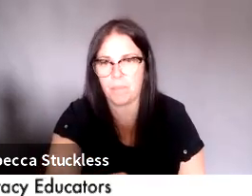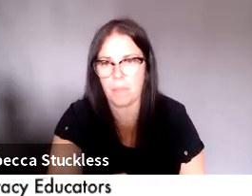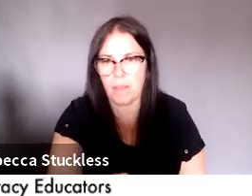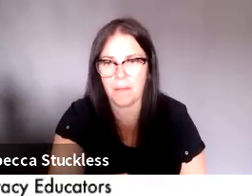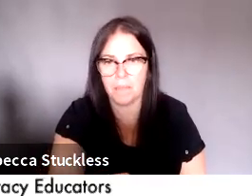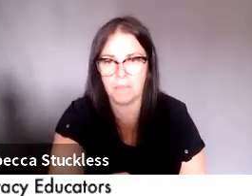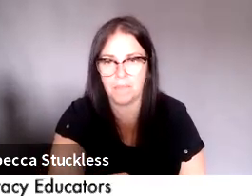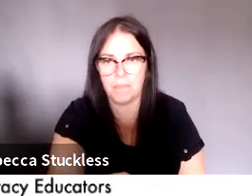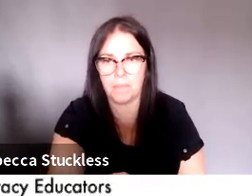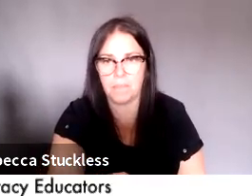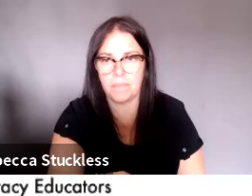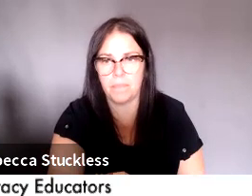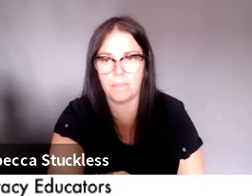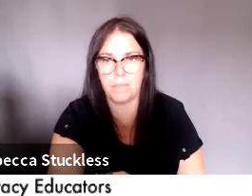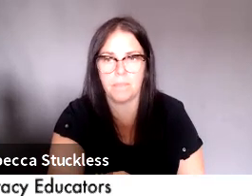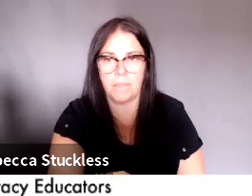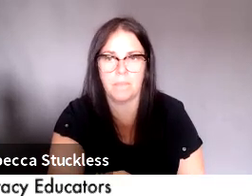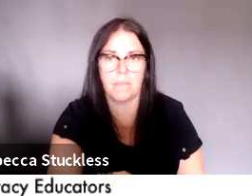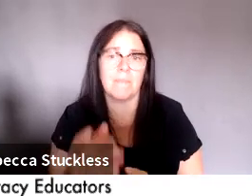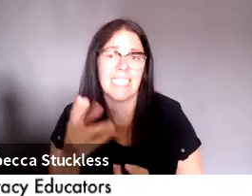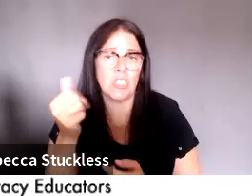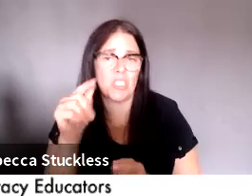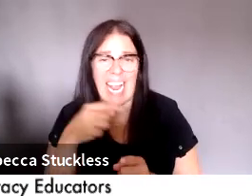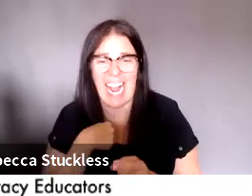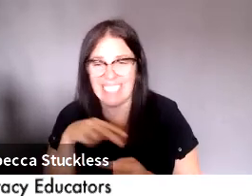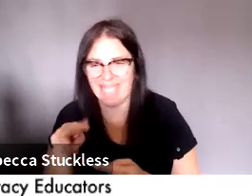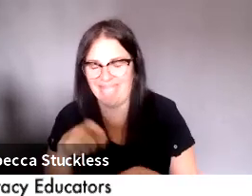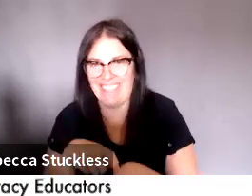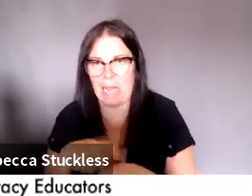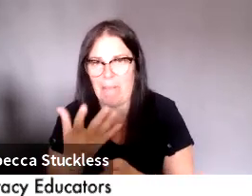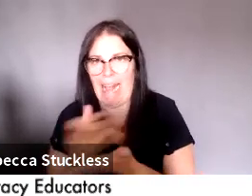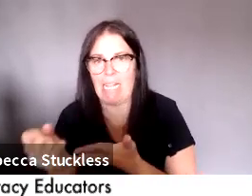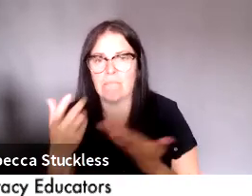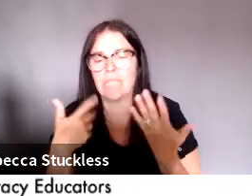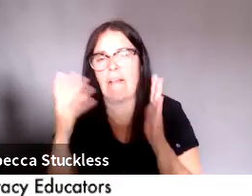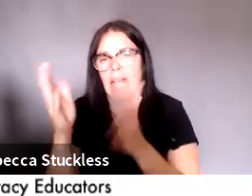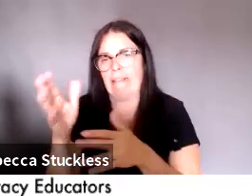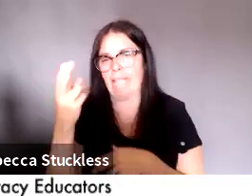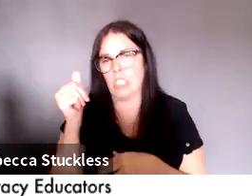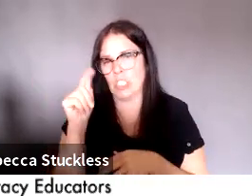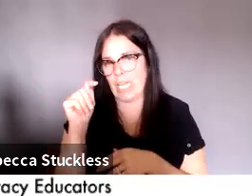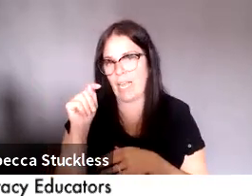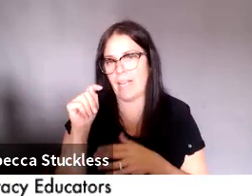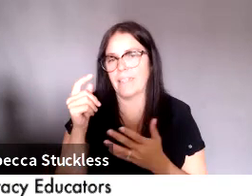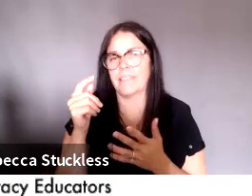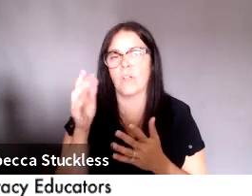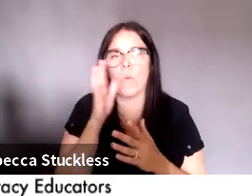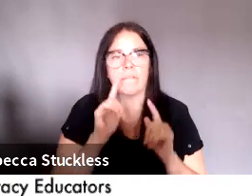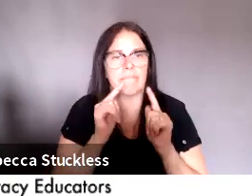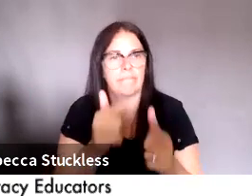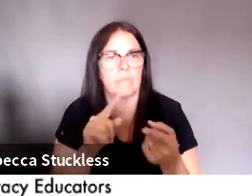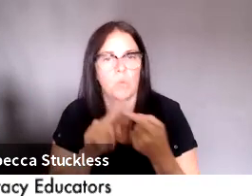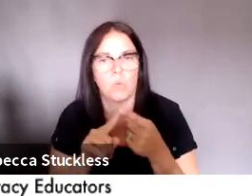in the chat. We don't really have time to go back to the chat for now, so I'm going to just have to leave it there and turn things back